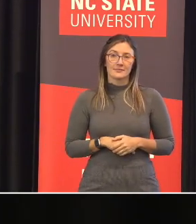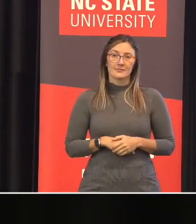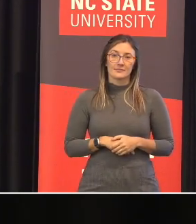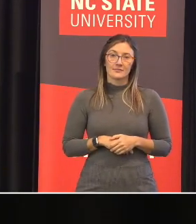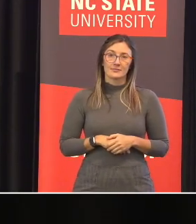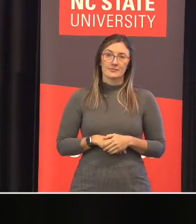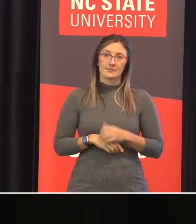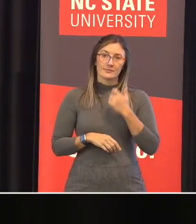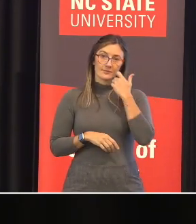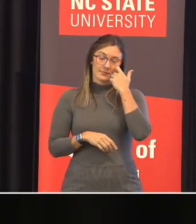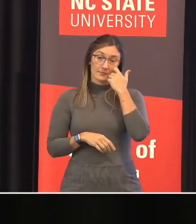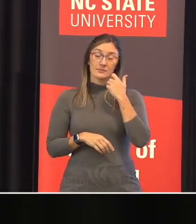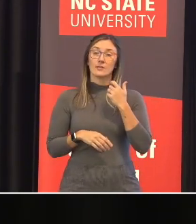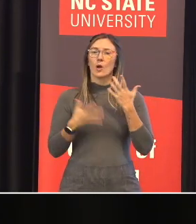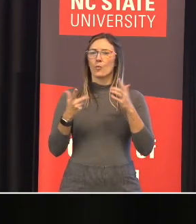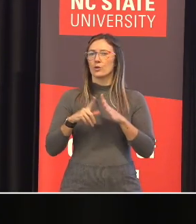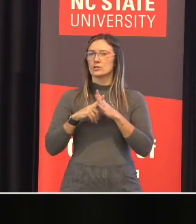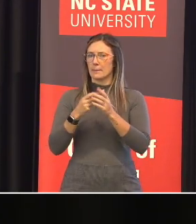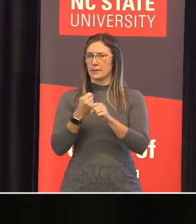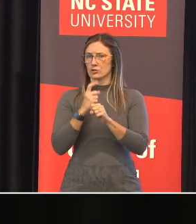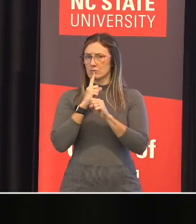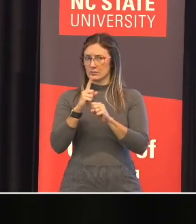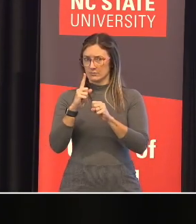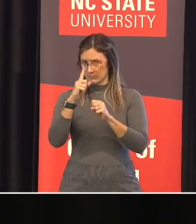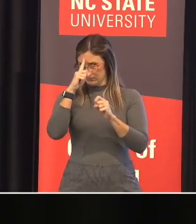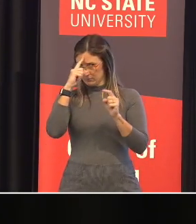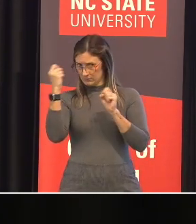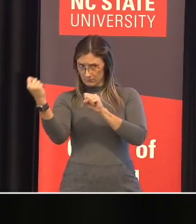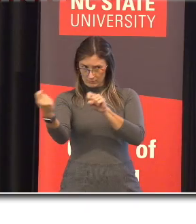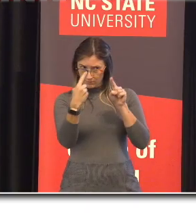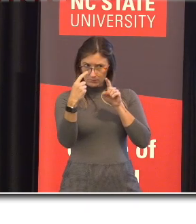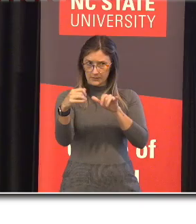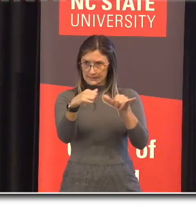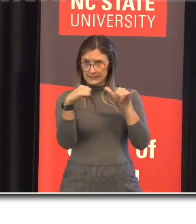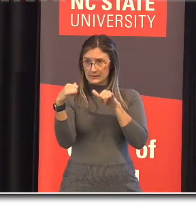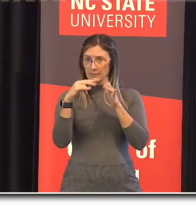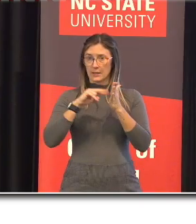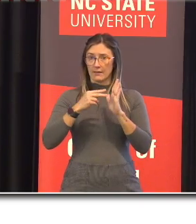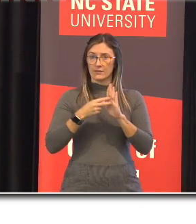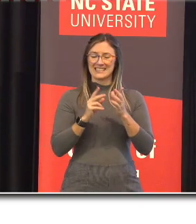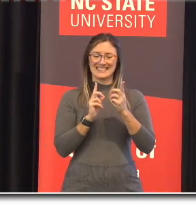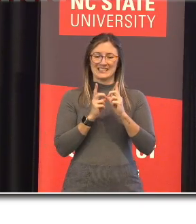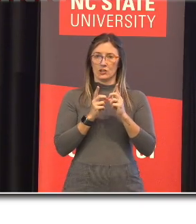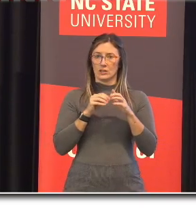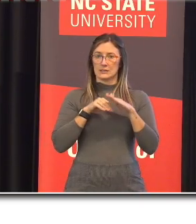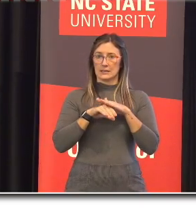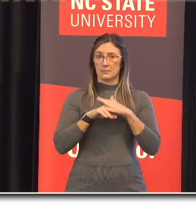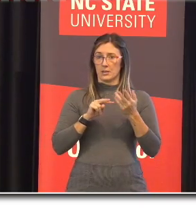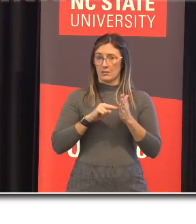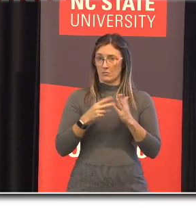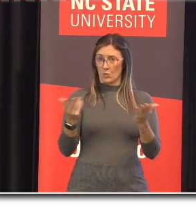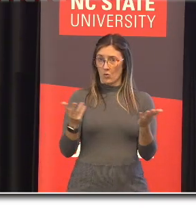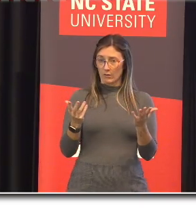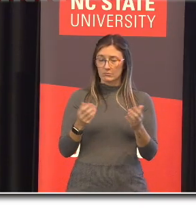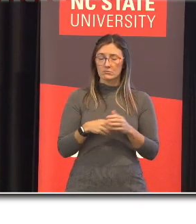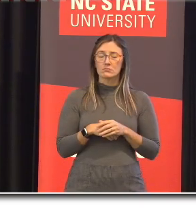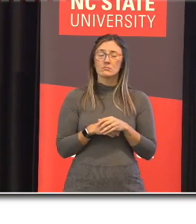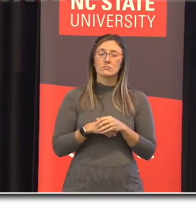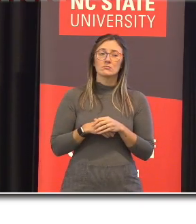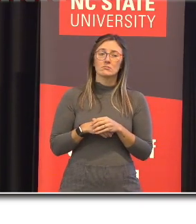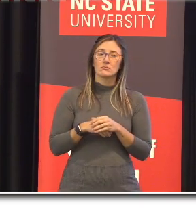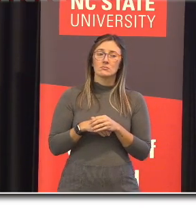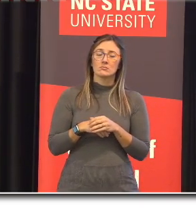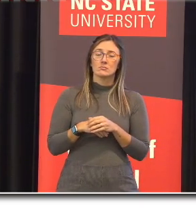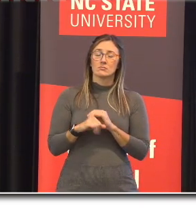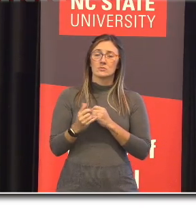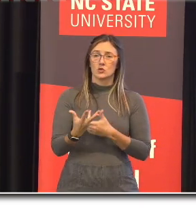making sure we have the same definition of digital accessibility. So digital accessibility refers to the inclusive